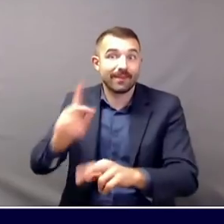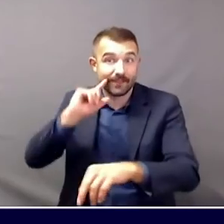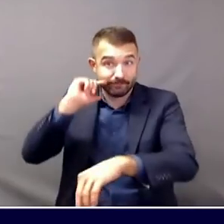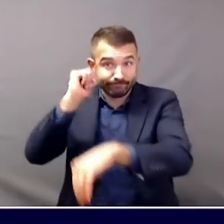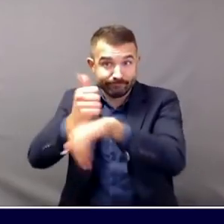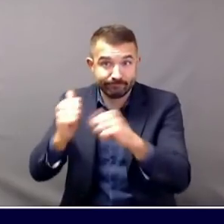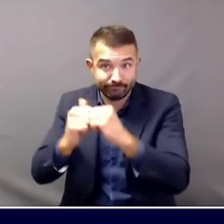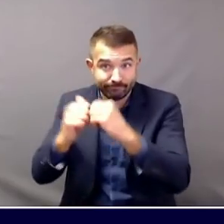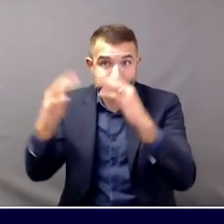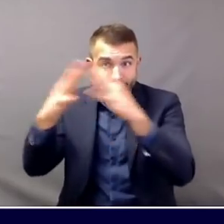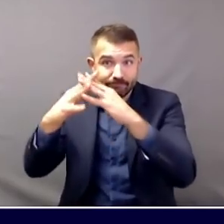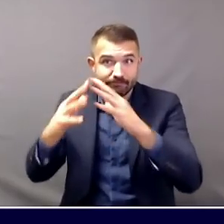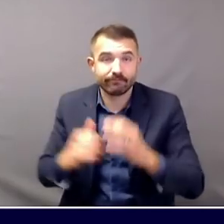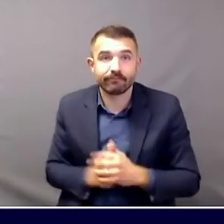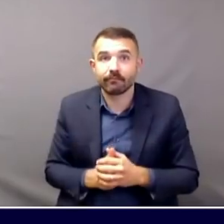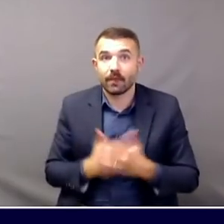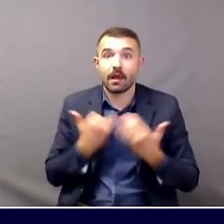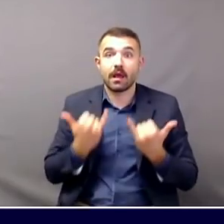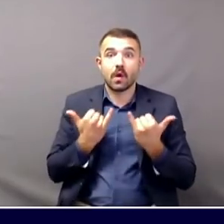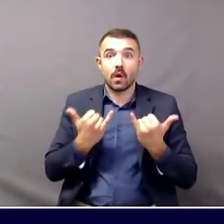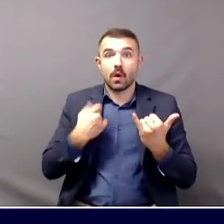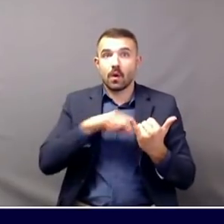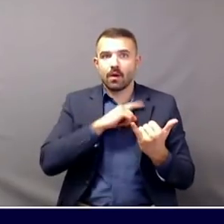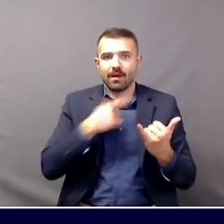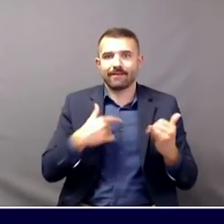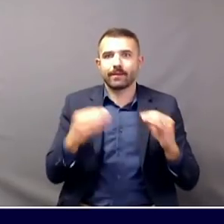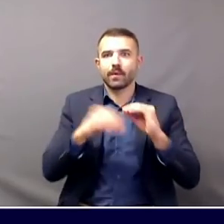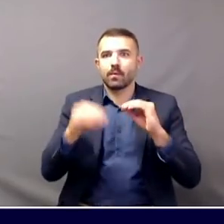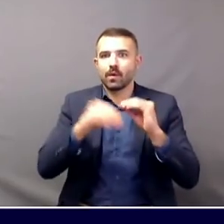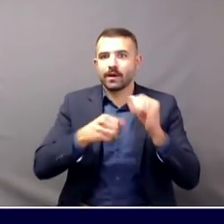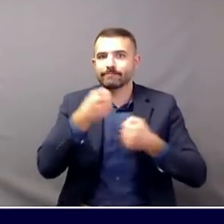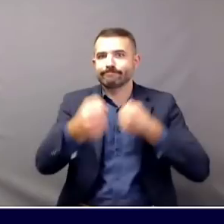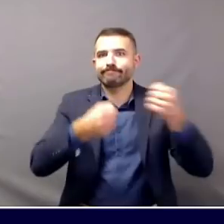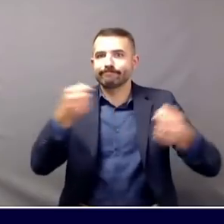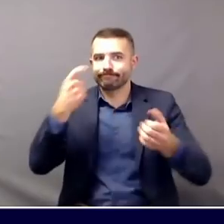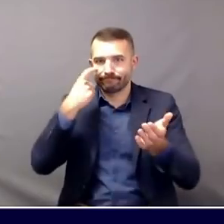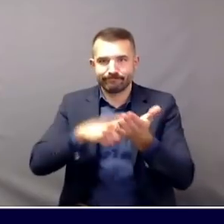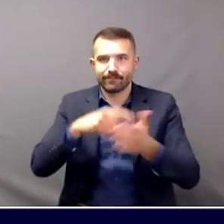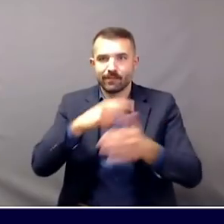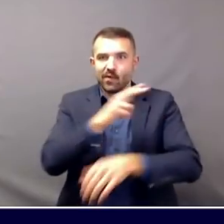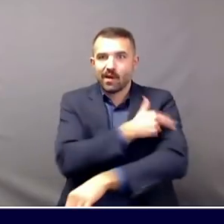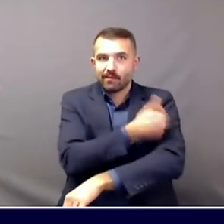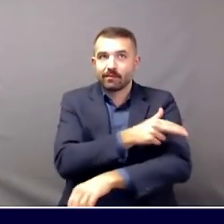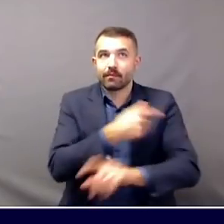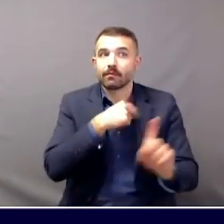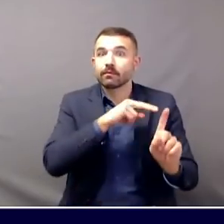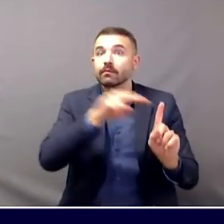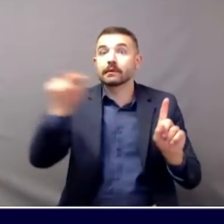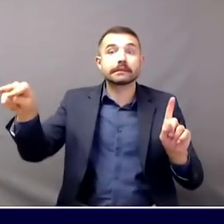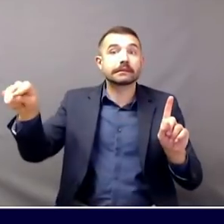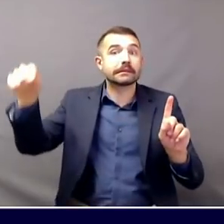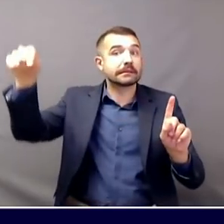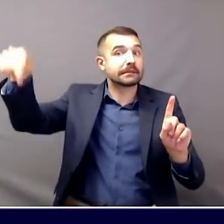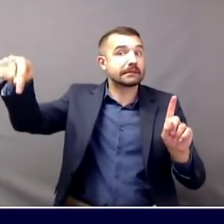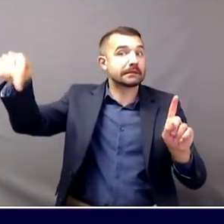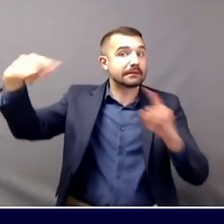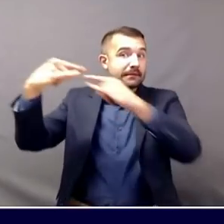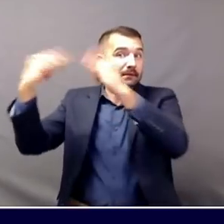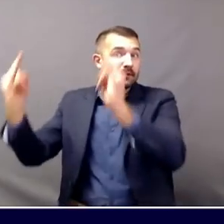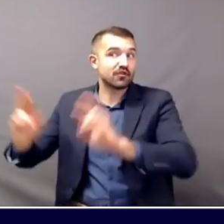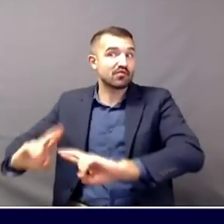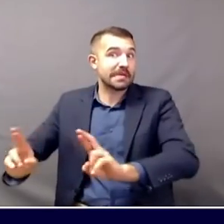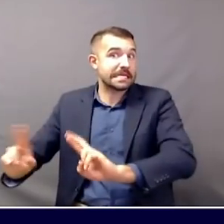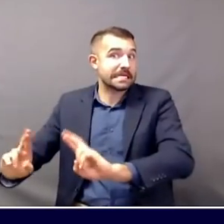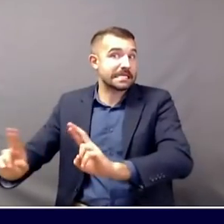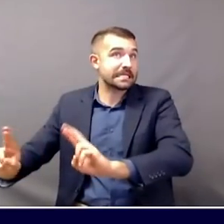that room for capacity. All that said, we take this very seriously. We see what's going on in the rest of the country, and